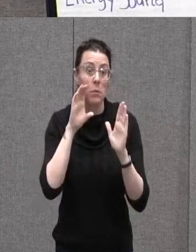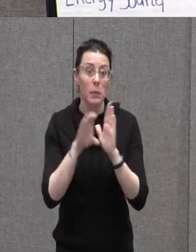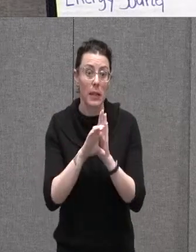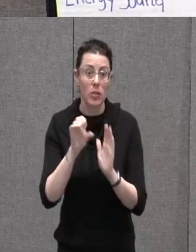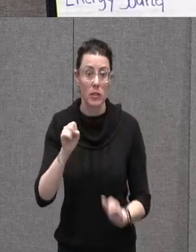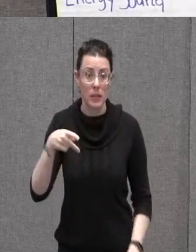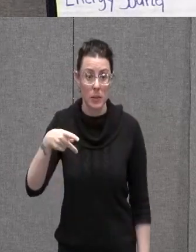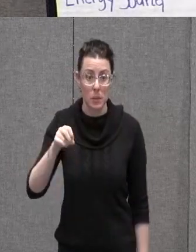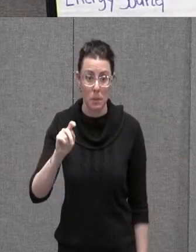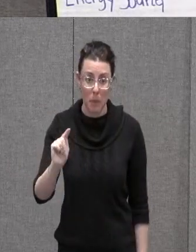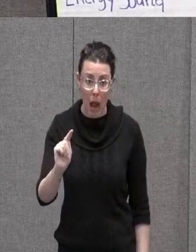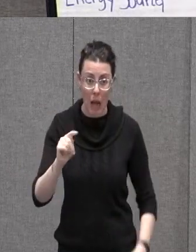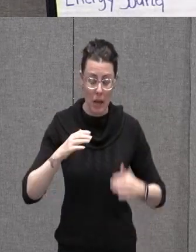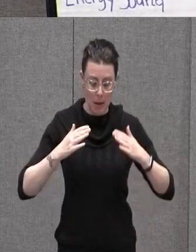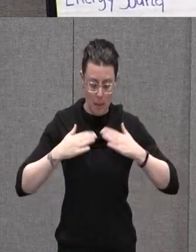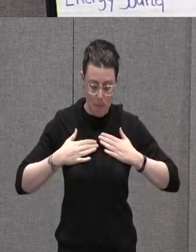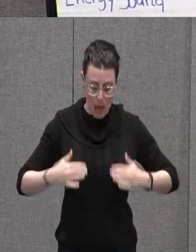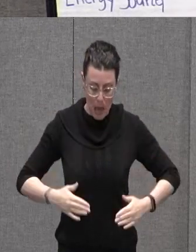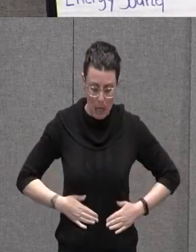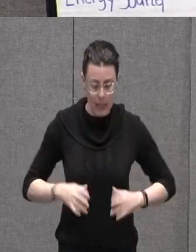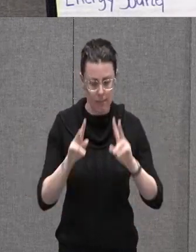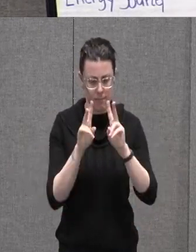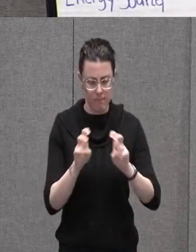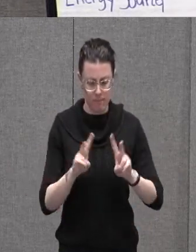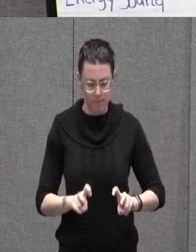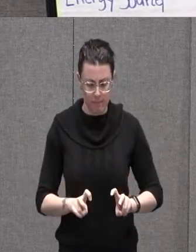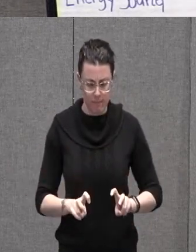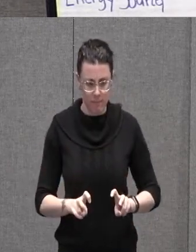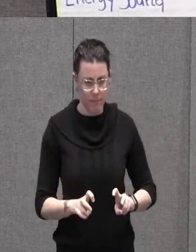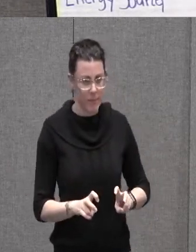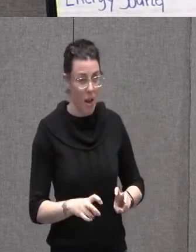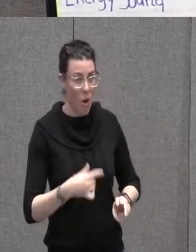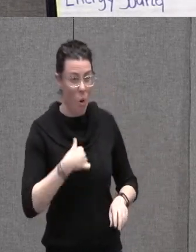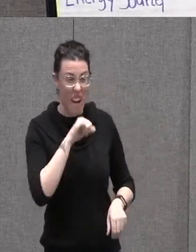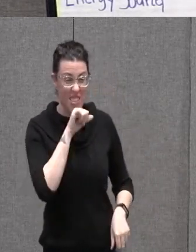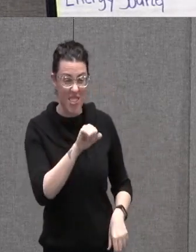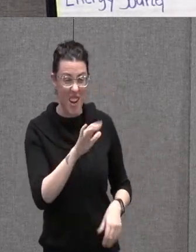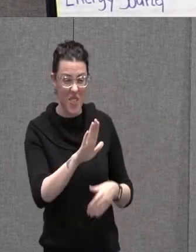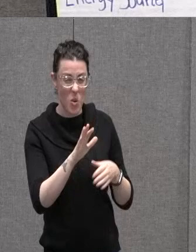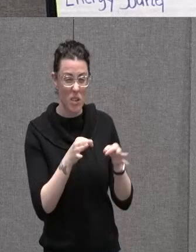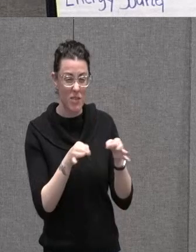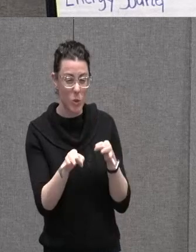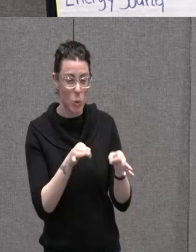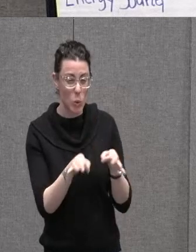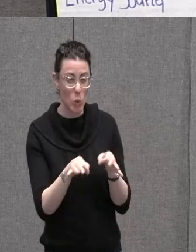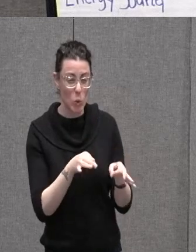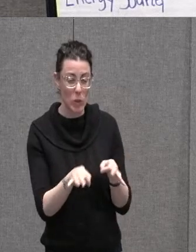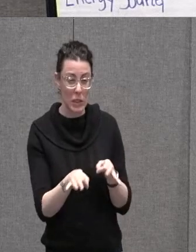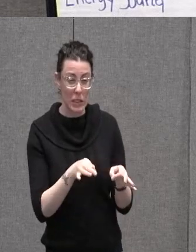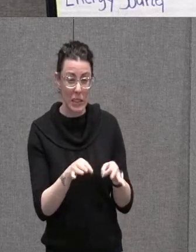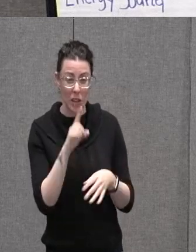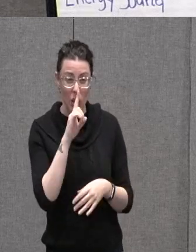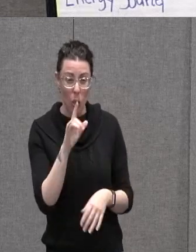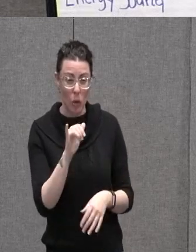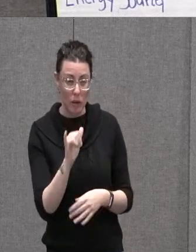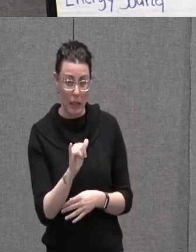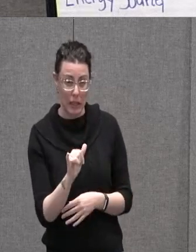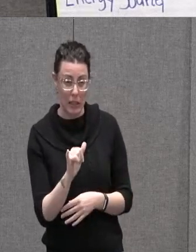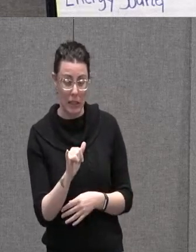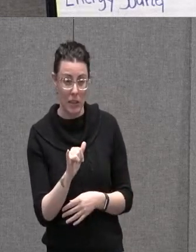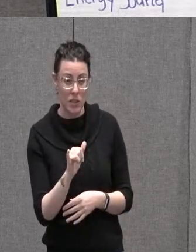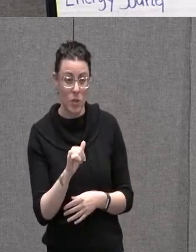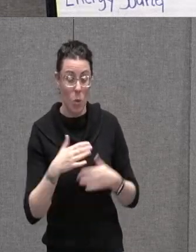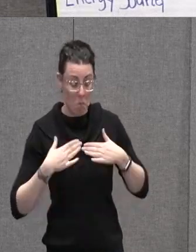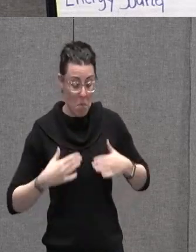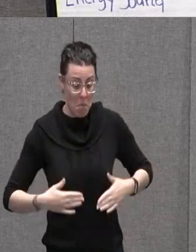its body. Okay. So I love how you were being descriptive earlier when you were explaining to our friends what it looks like. So his